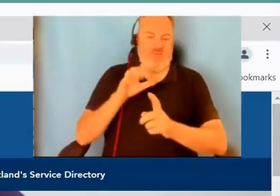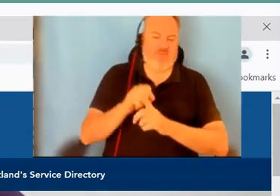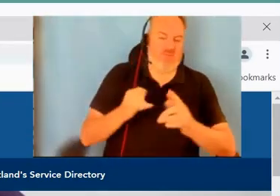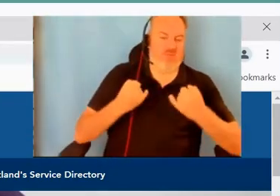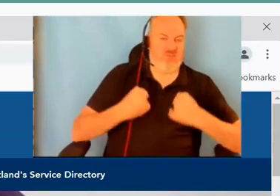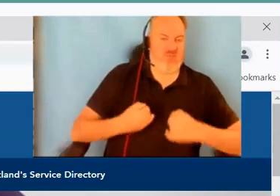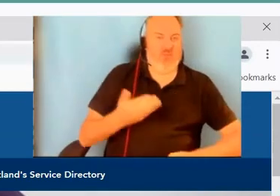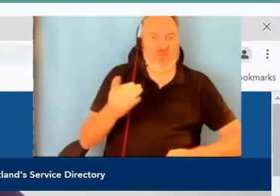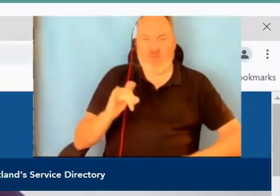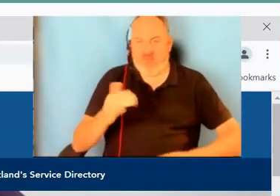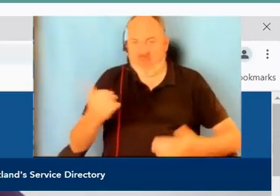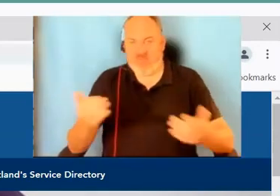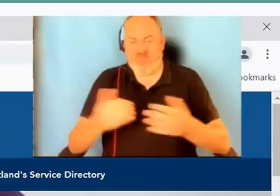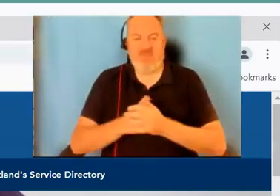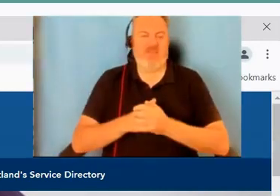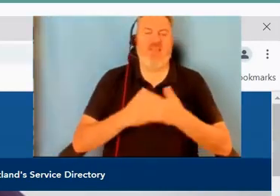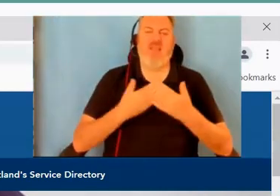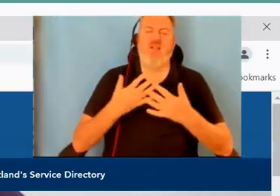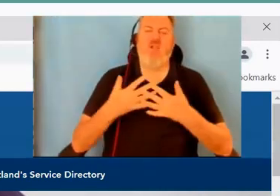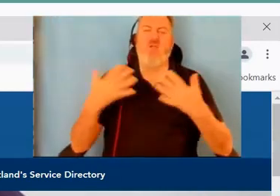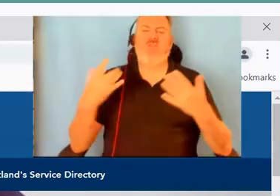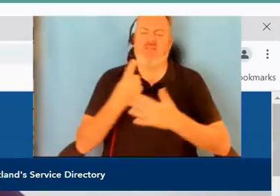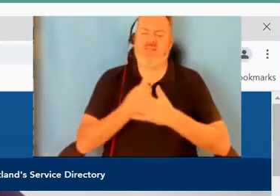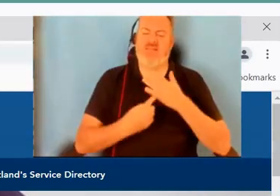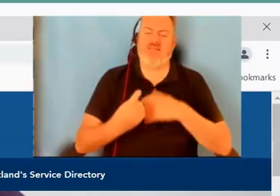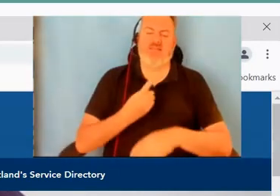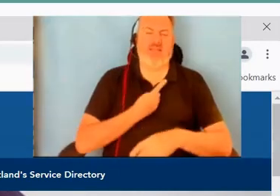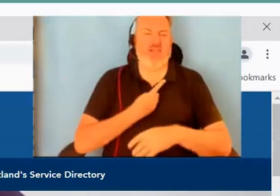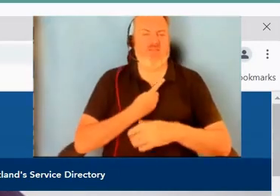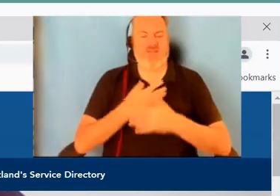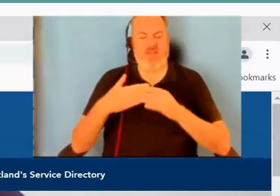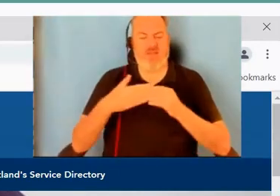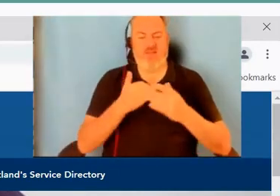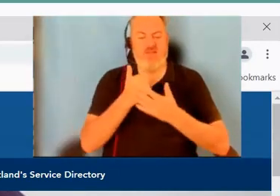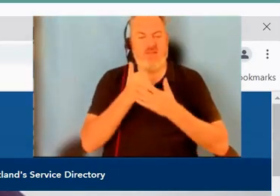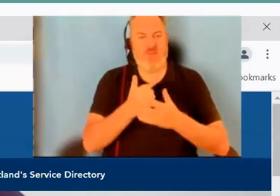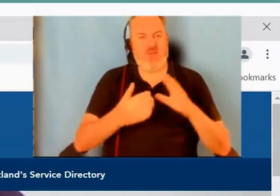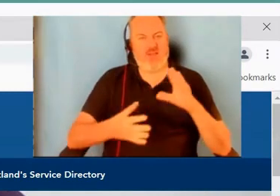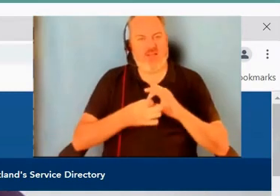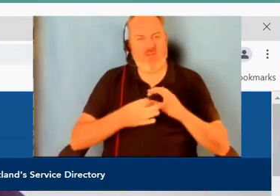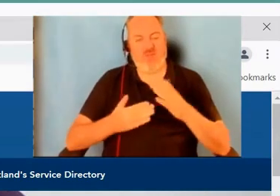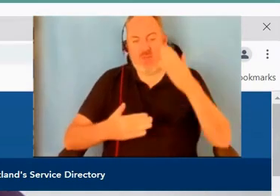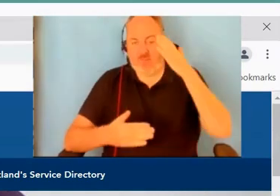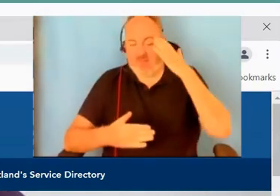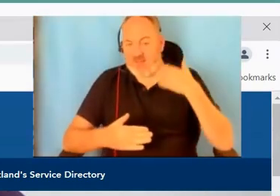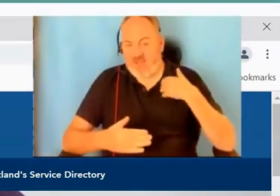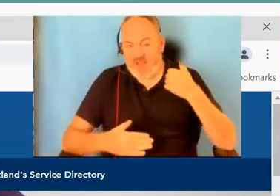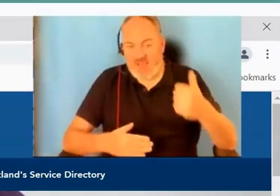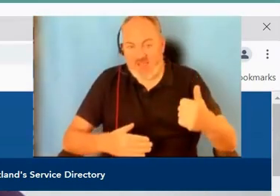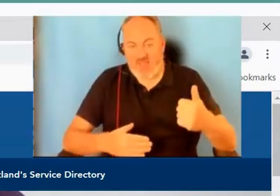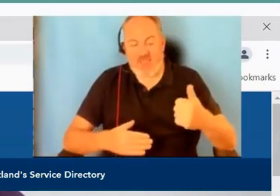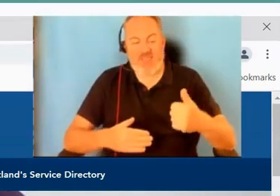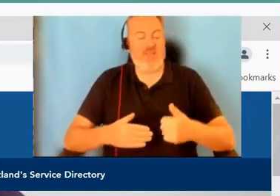well that are based around mental health, mental well-being, back problems, so many